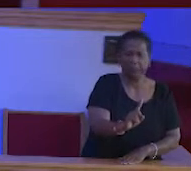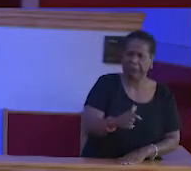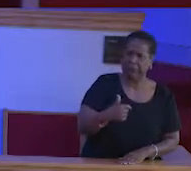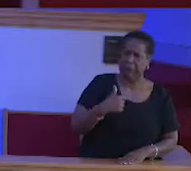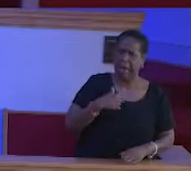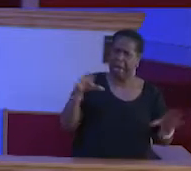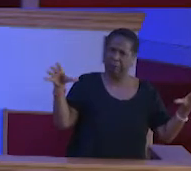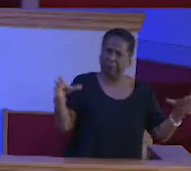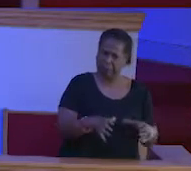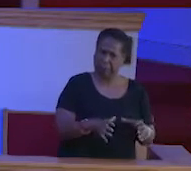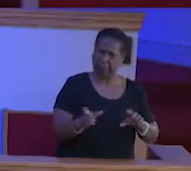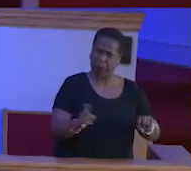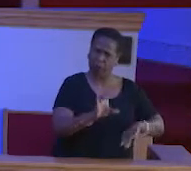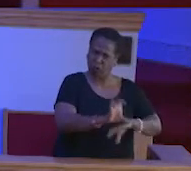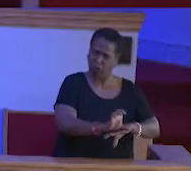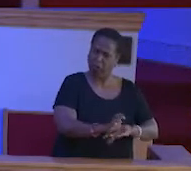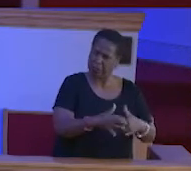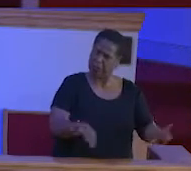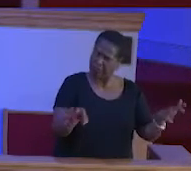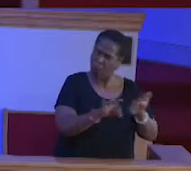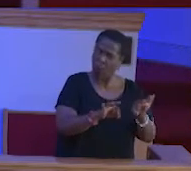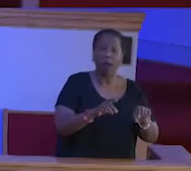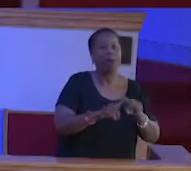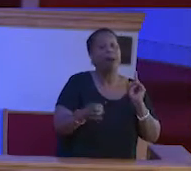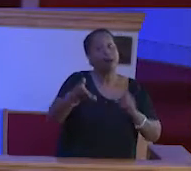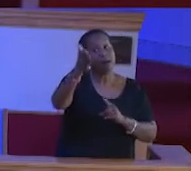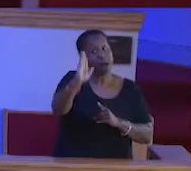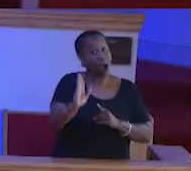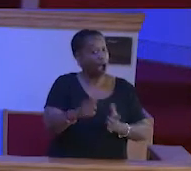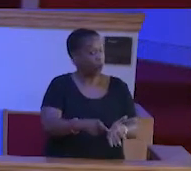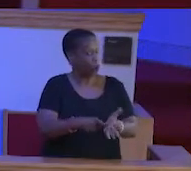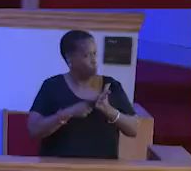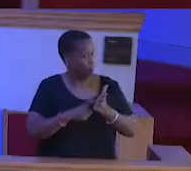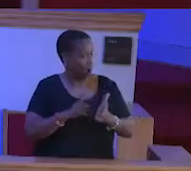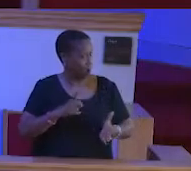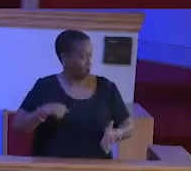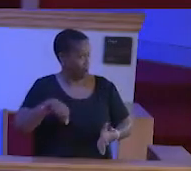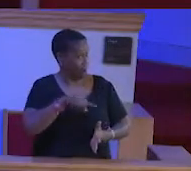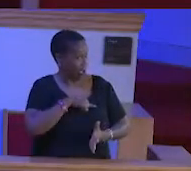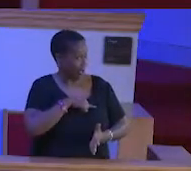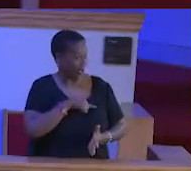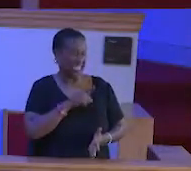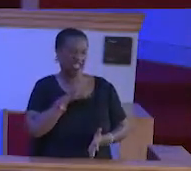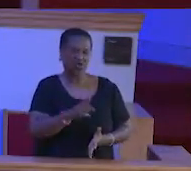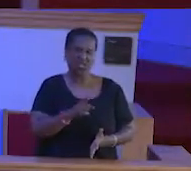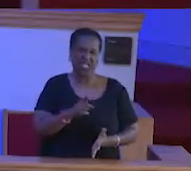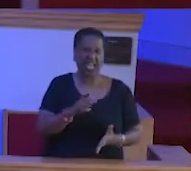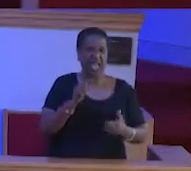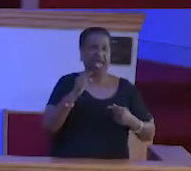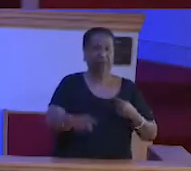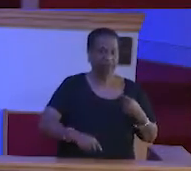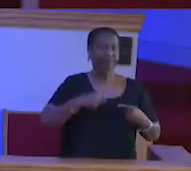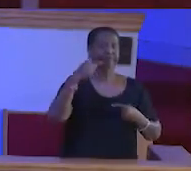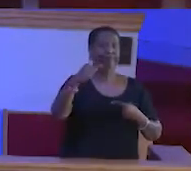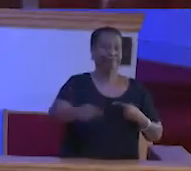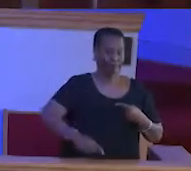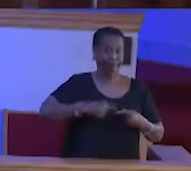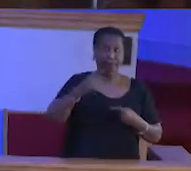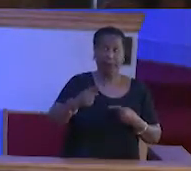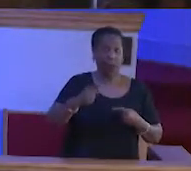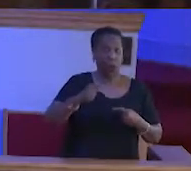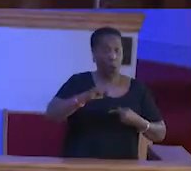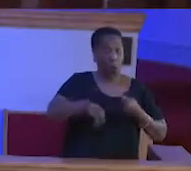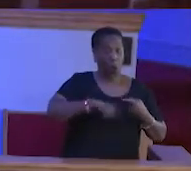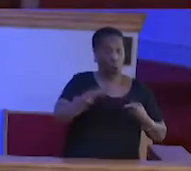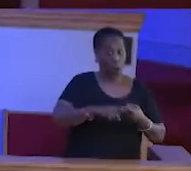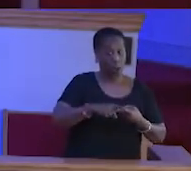of yourselves, because what God has required of us is rather a cyclical pattern, that when we are